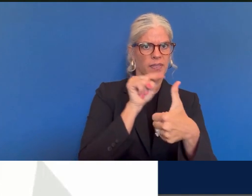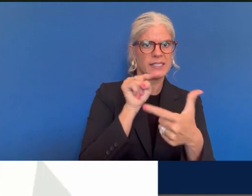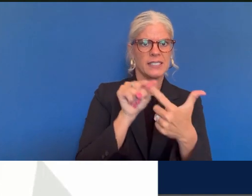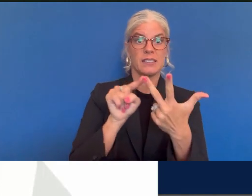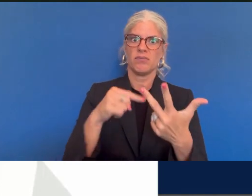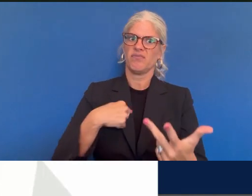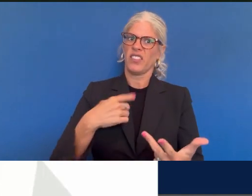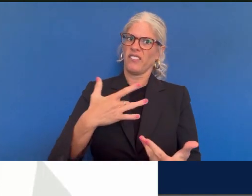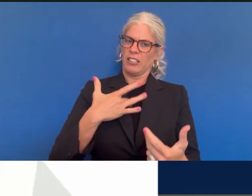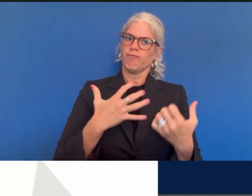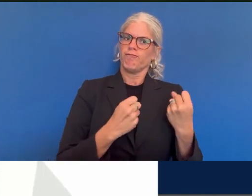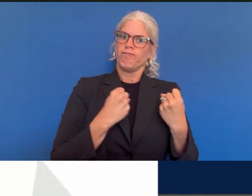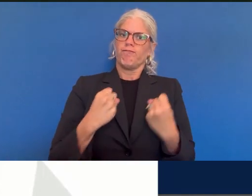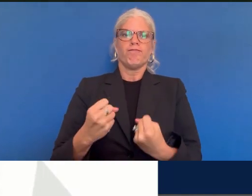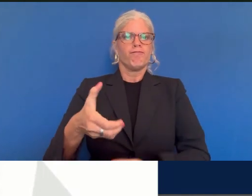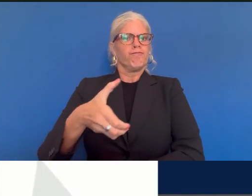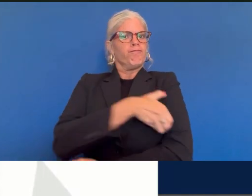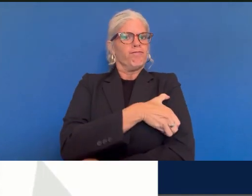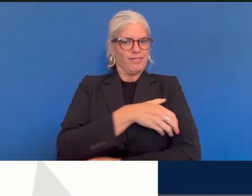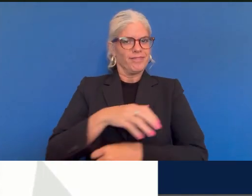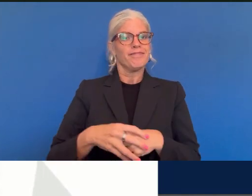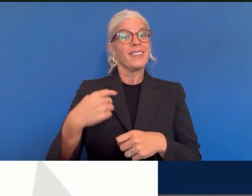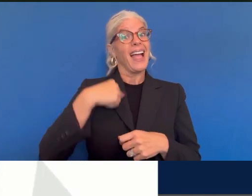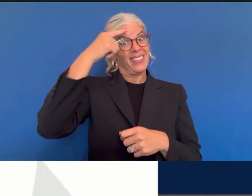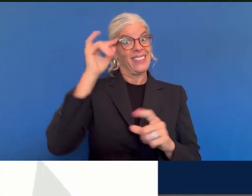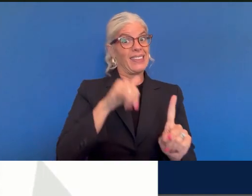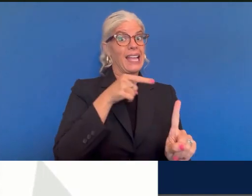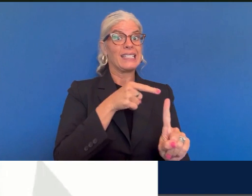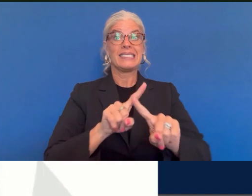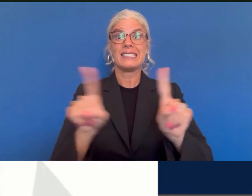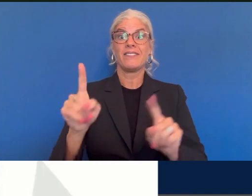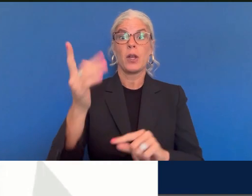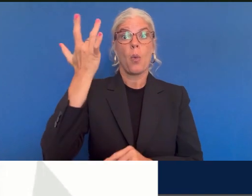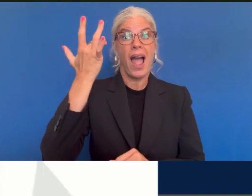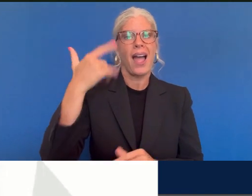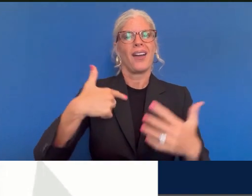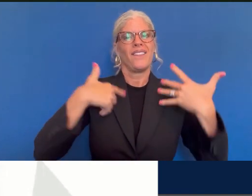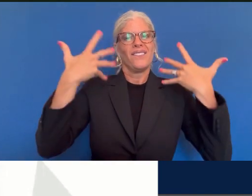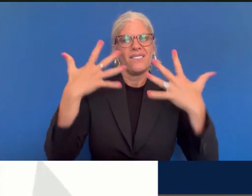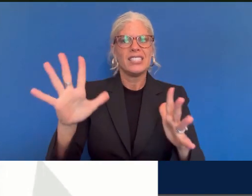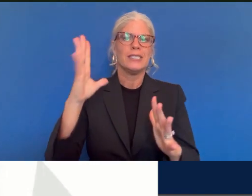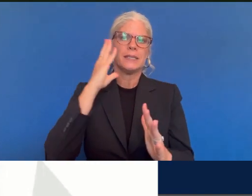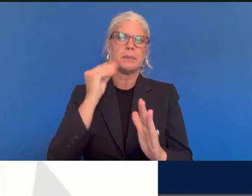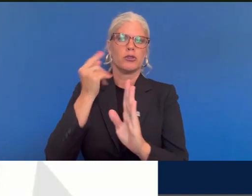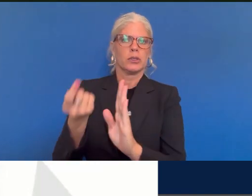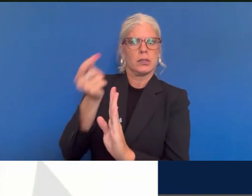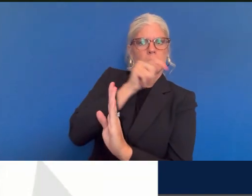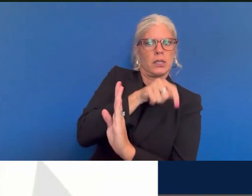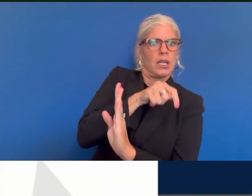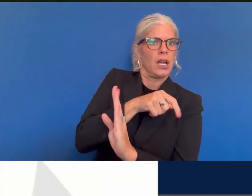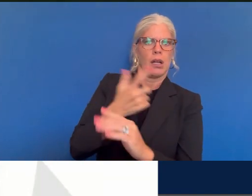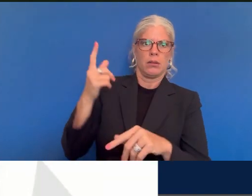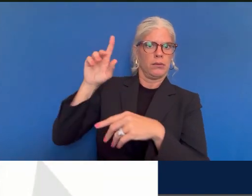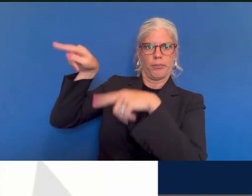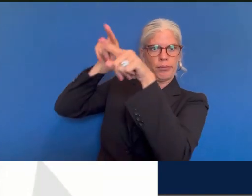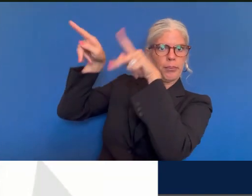experienced the other side of not being able to control what I wanted. And so I